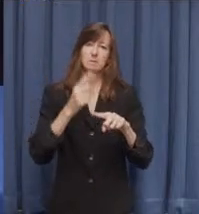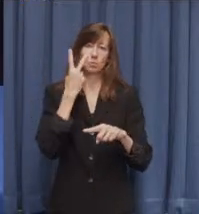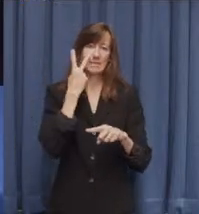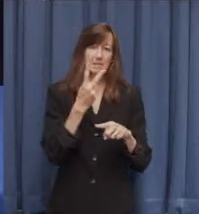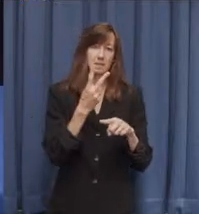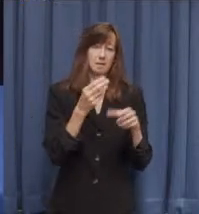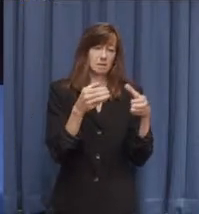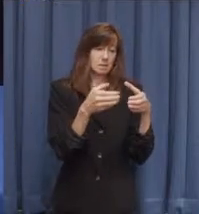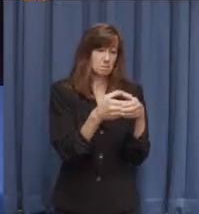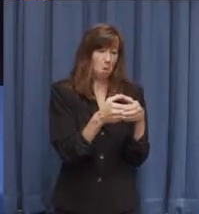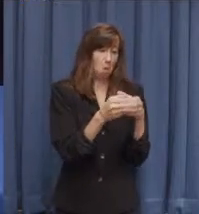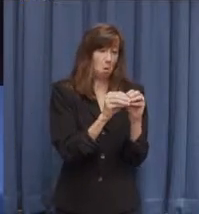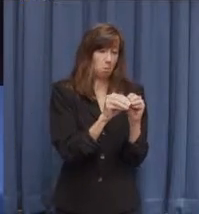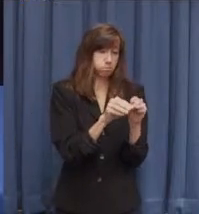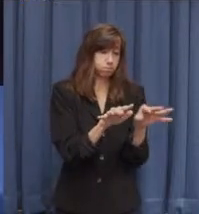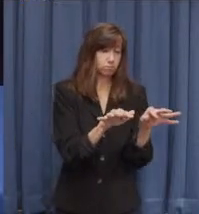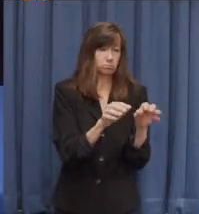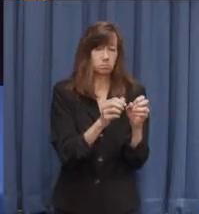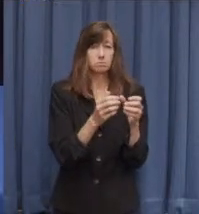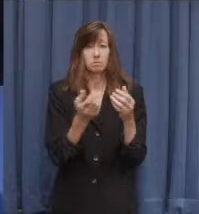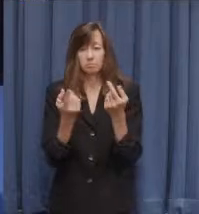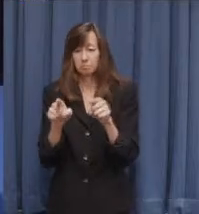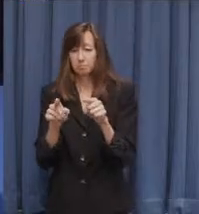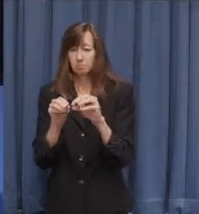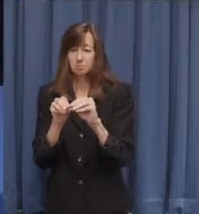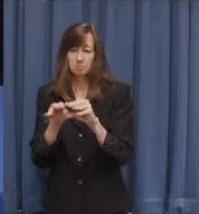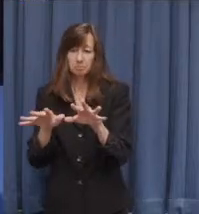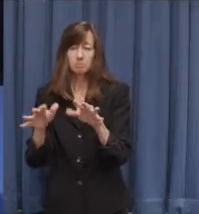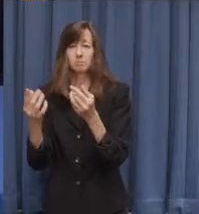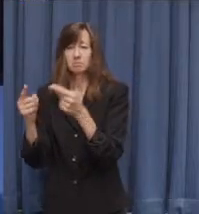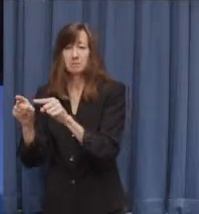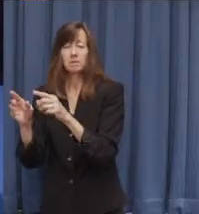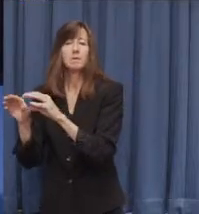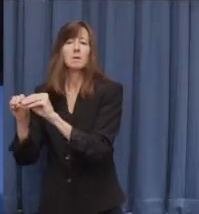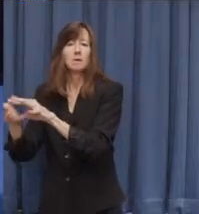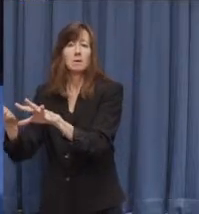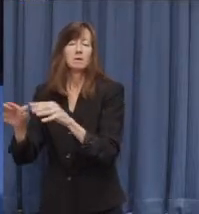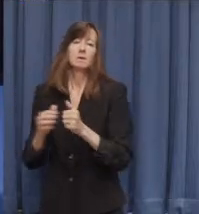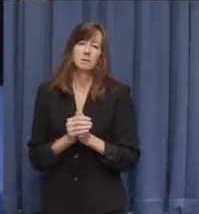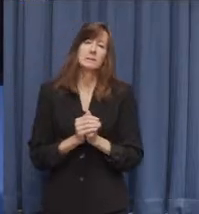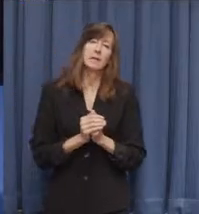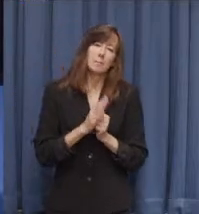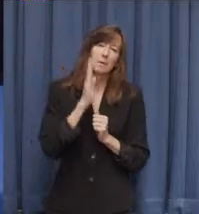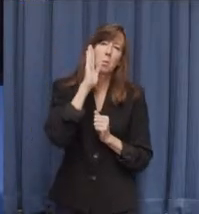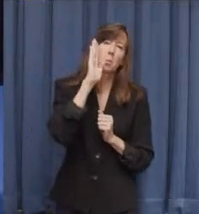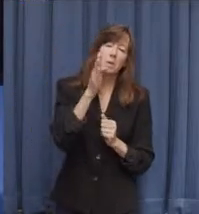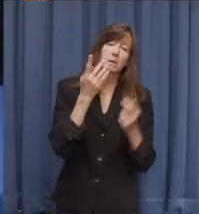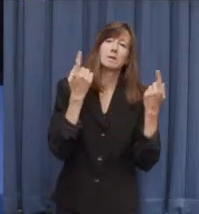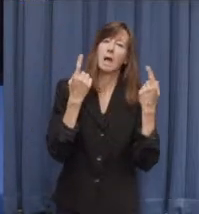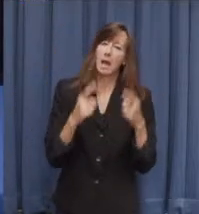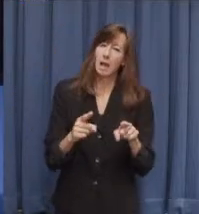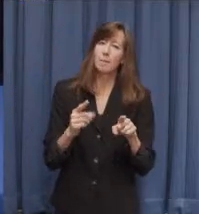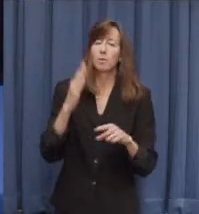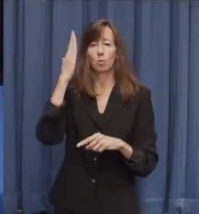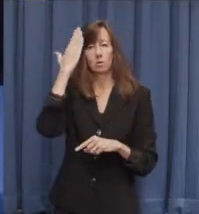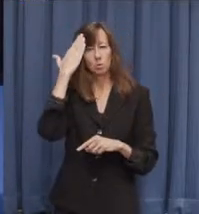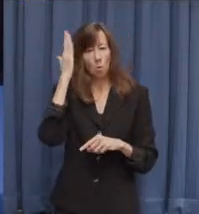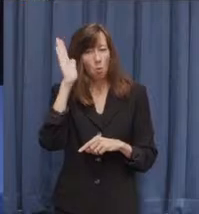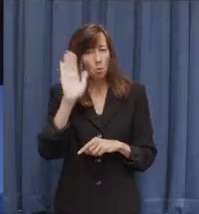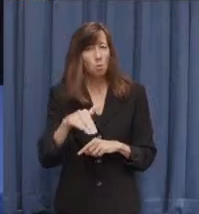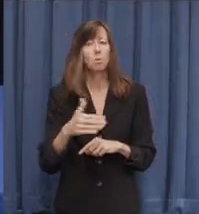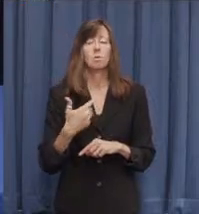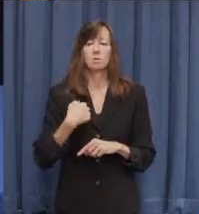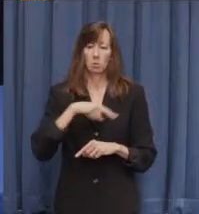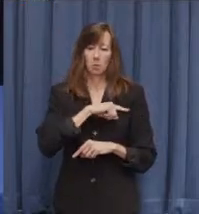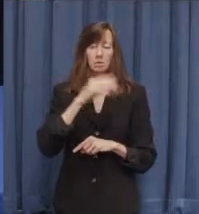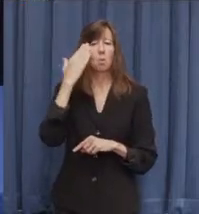is it's almost inevitable that we will have some number of small clusters and resurgence. The key is to quickly